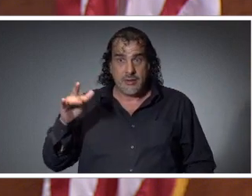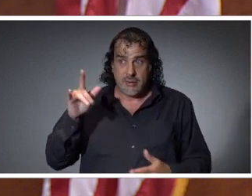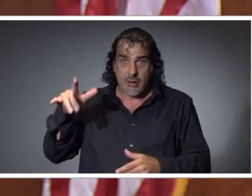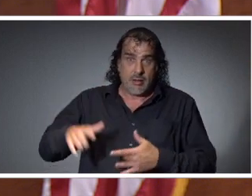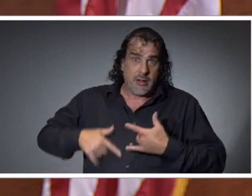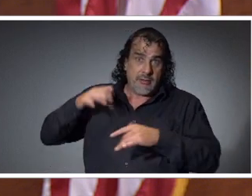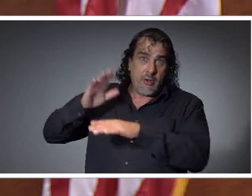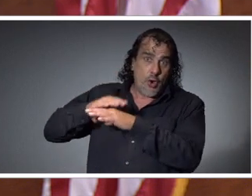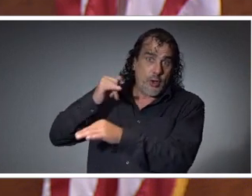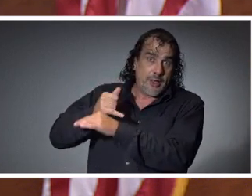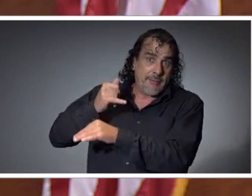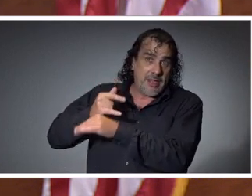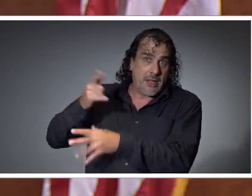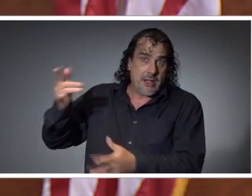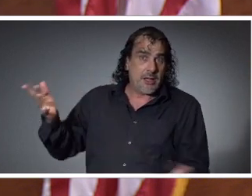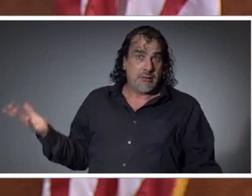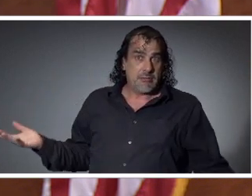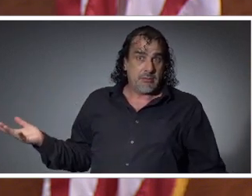campus,